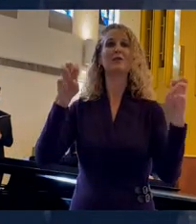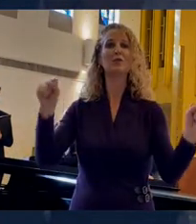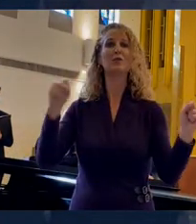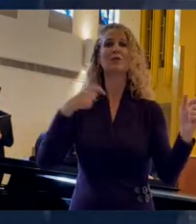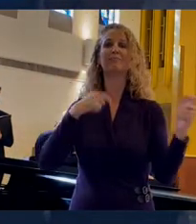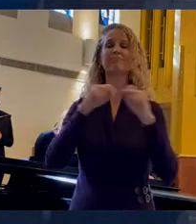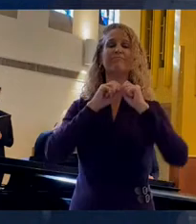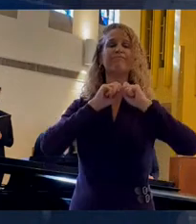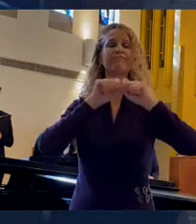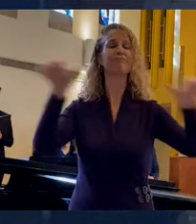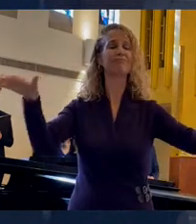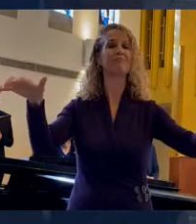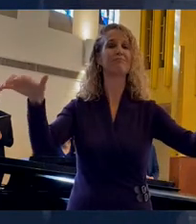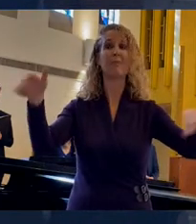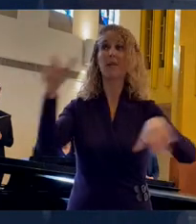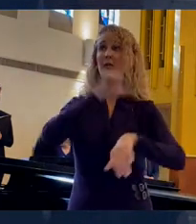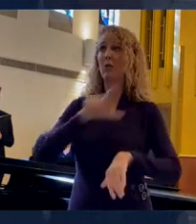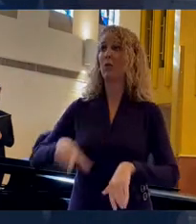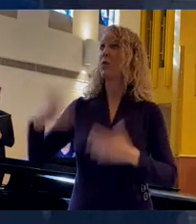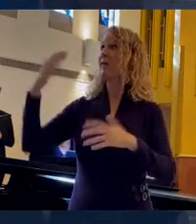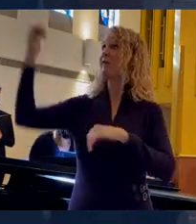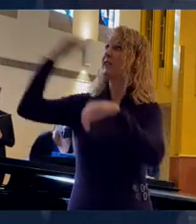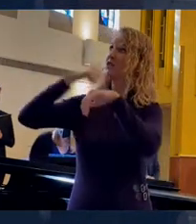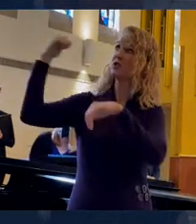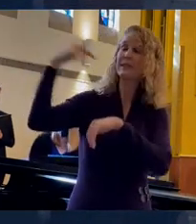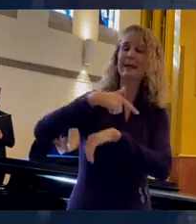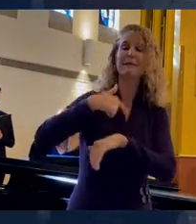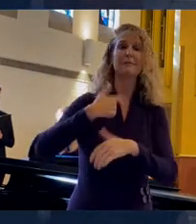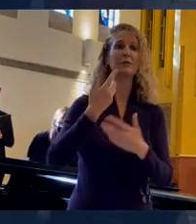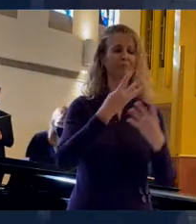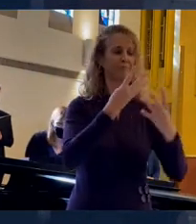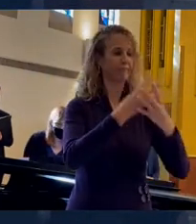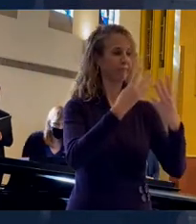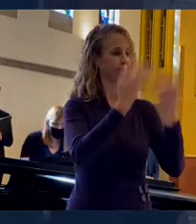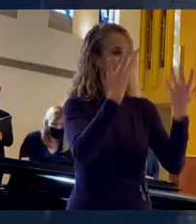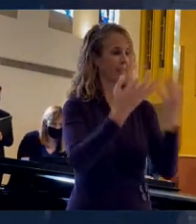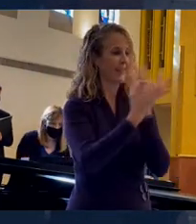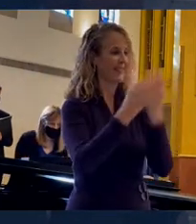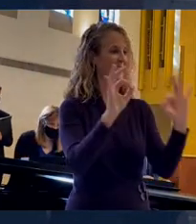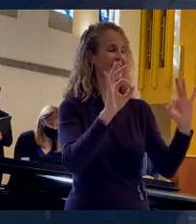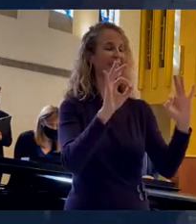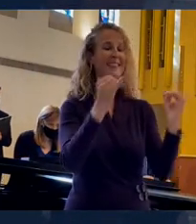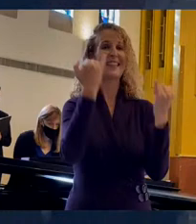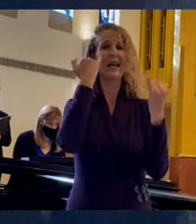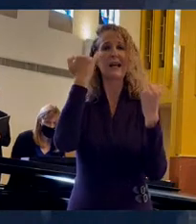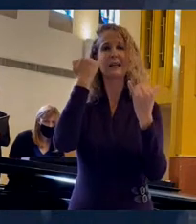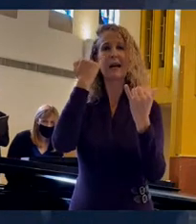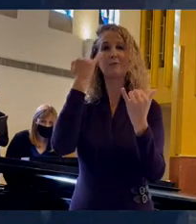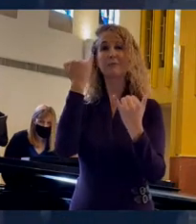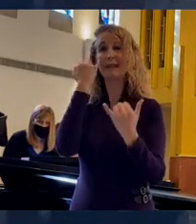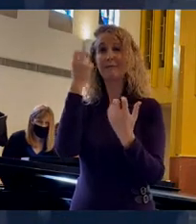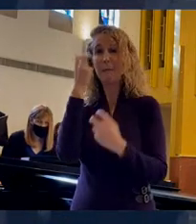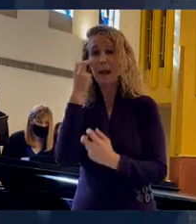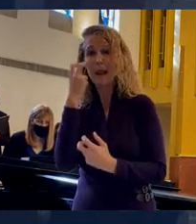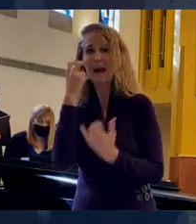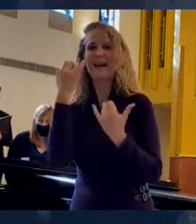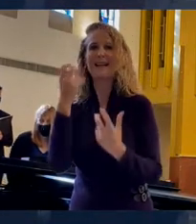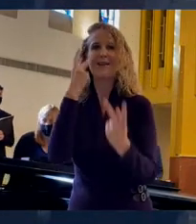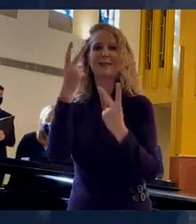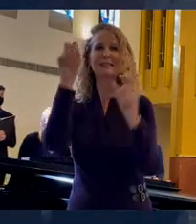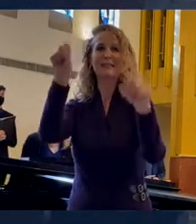poor. He has sent me to proclaim liberty to captives and recovery of sight to the